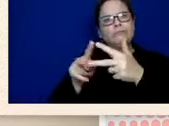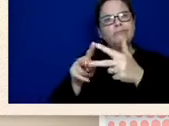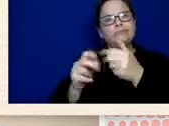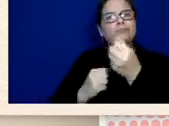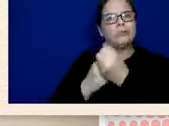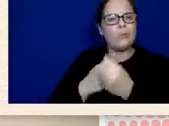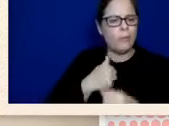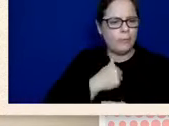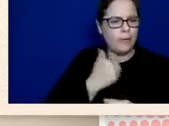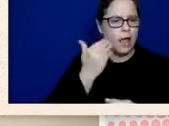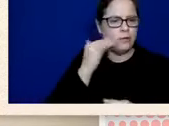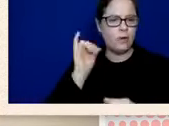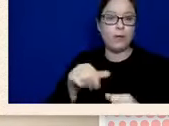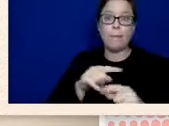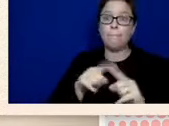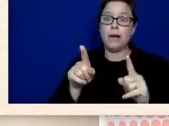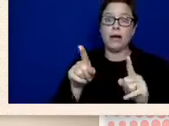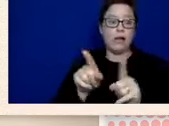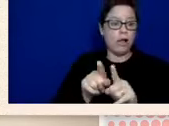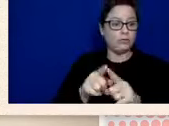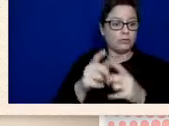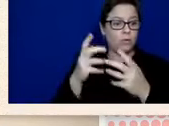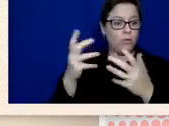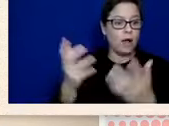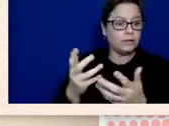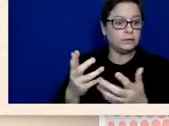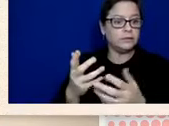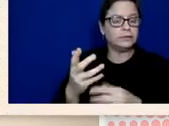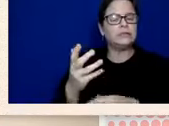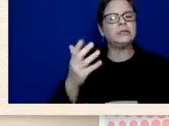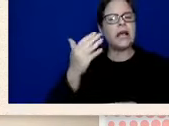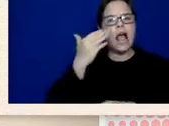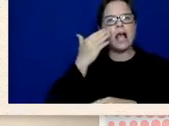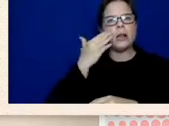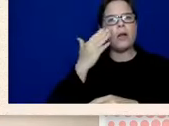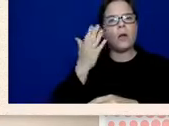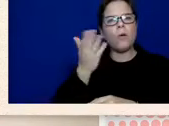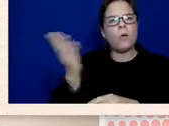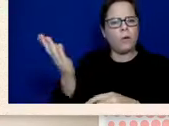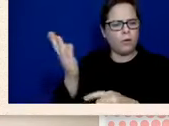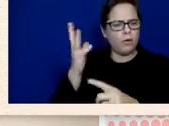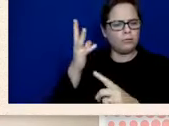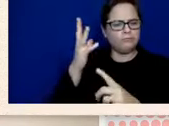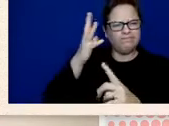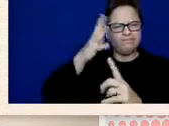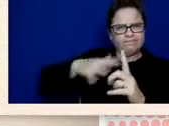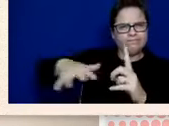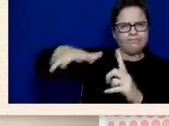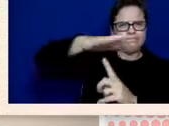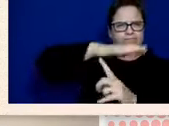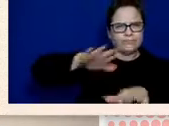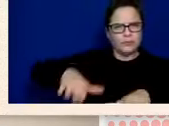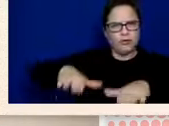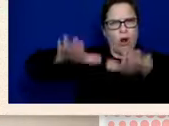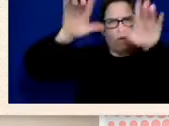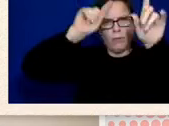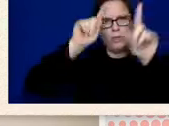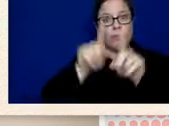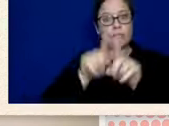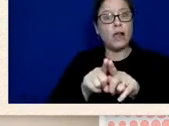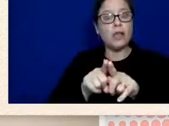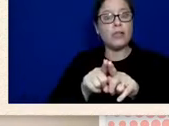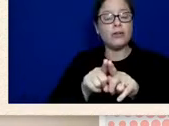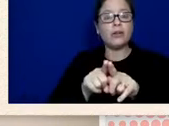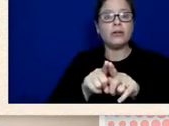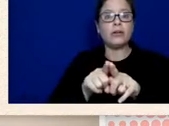they're they're also with having that culture, you at least in the